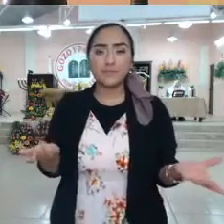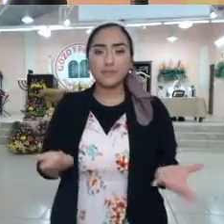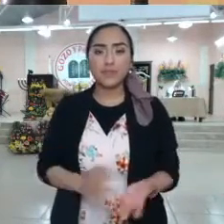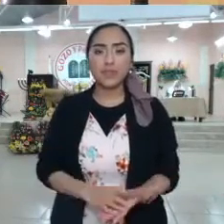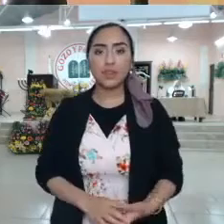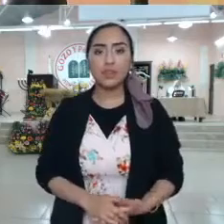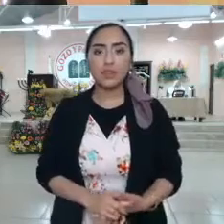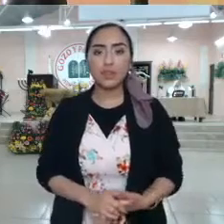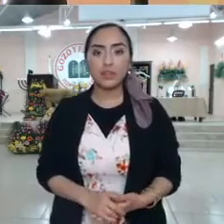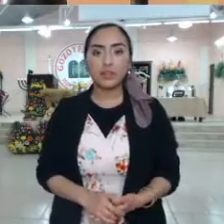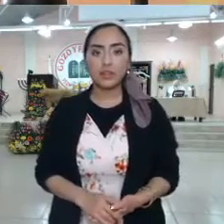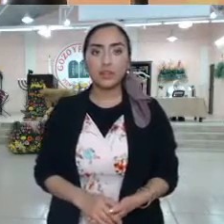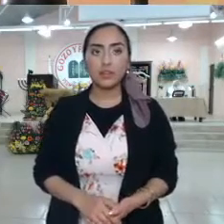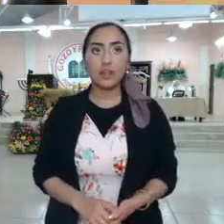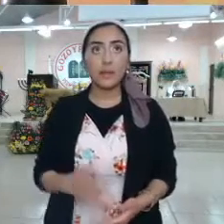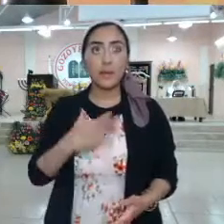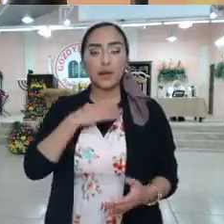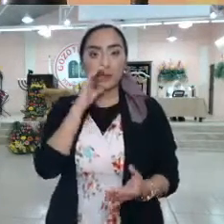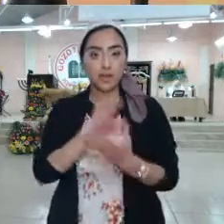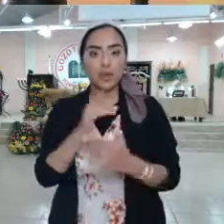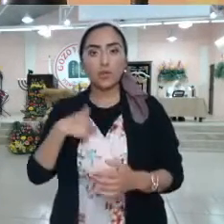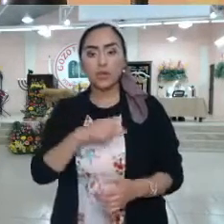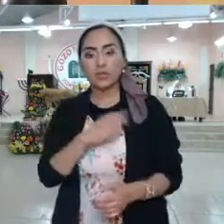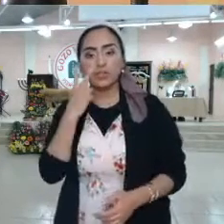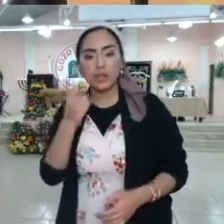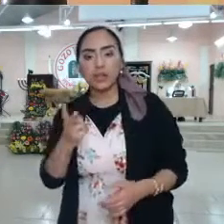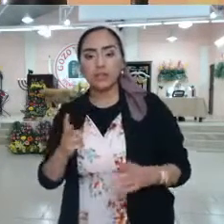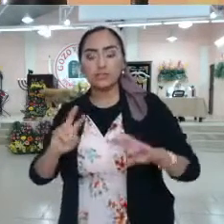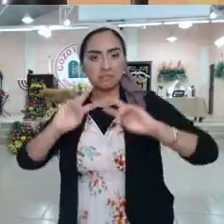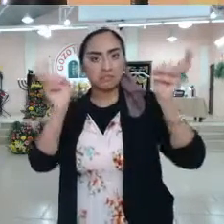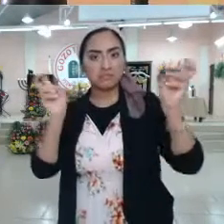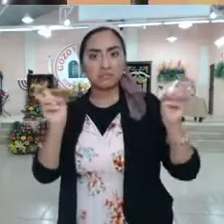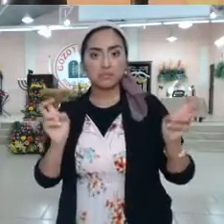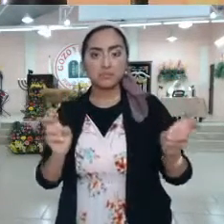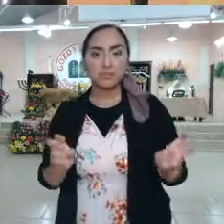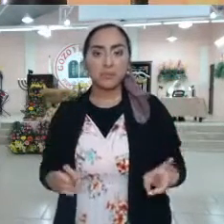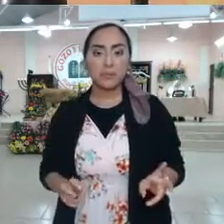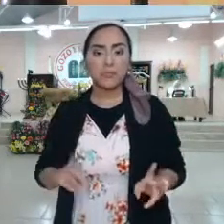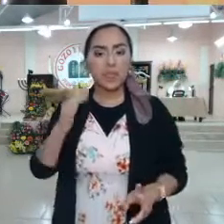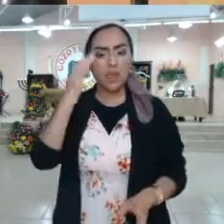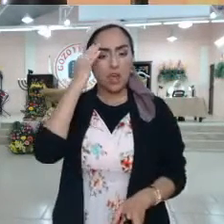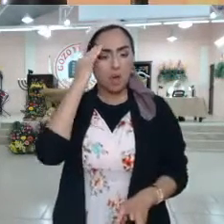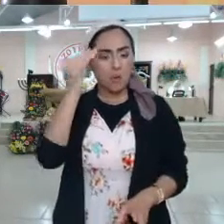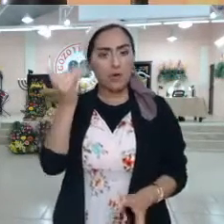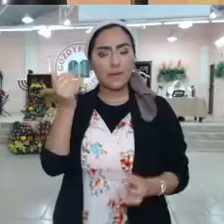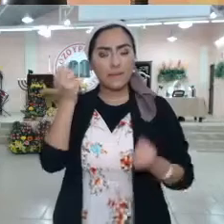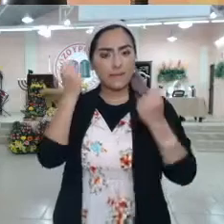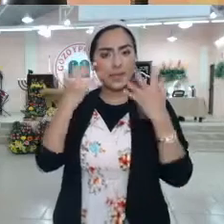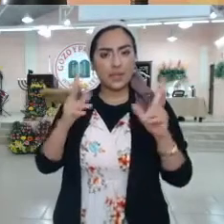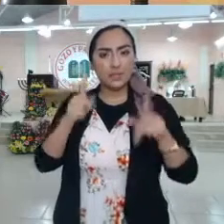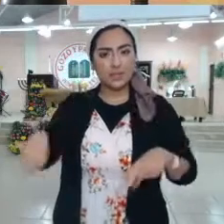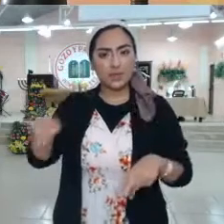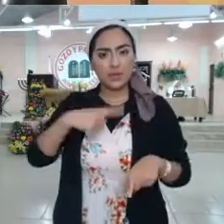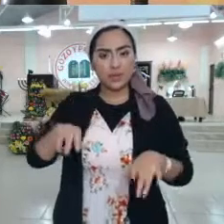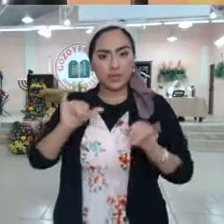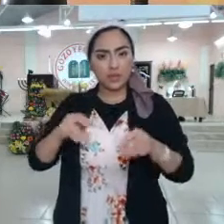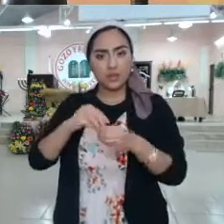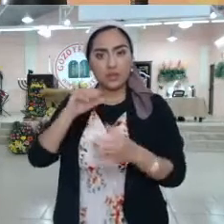don't understand. My wife and I, we saw a study why many